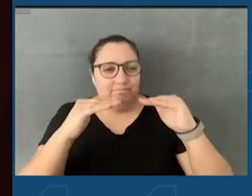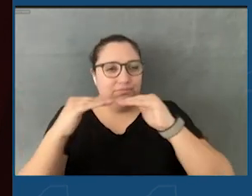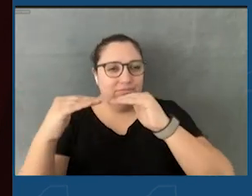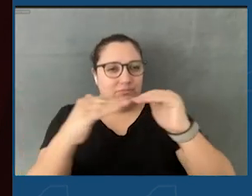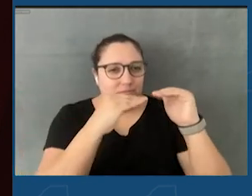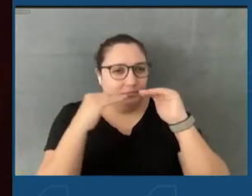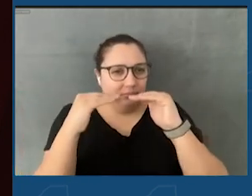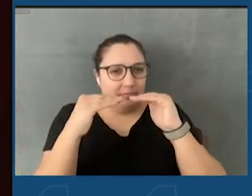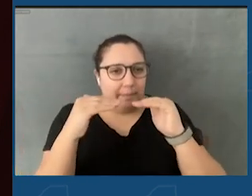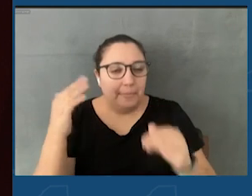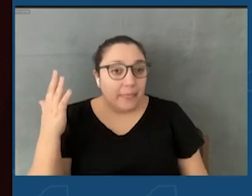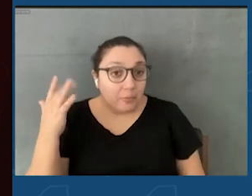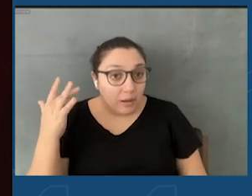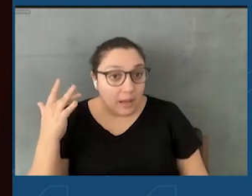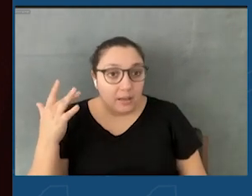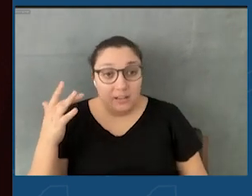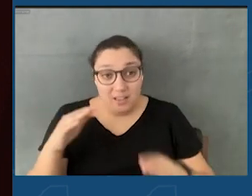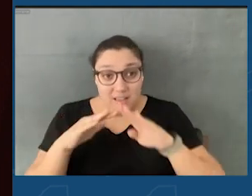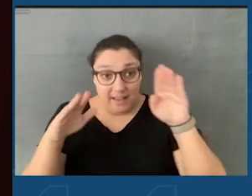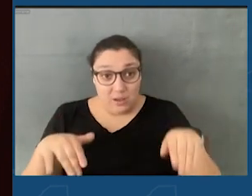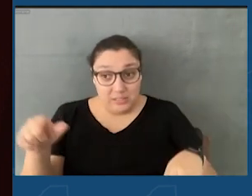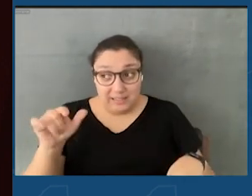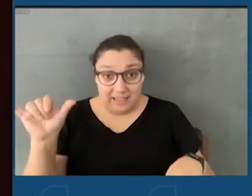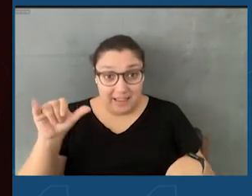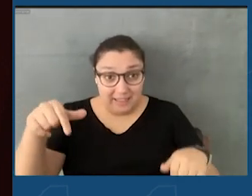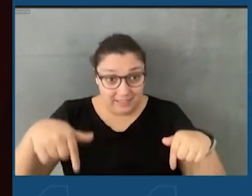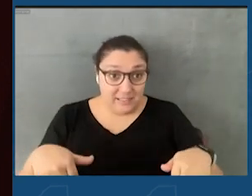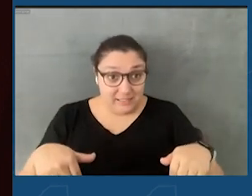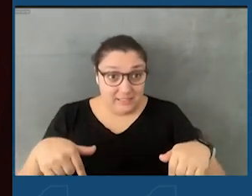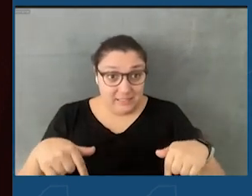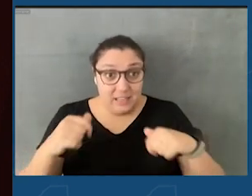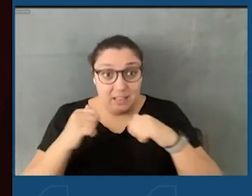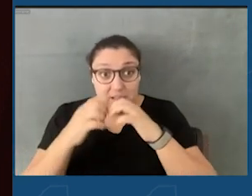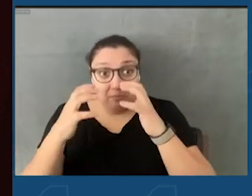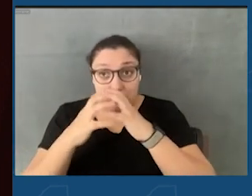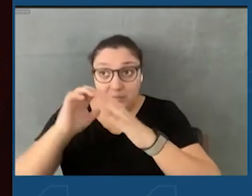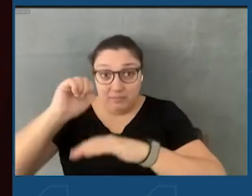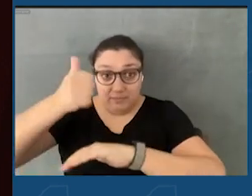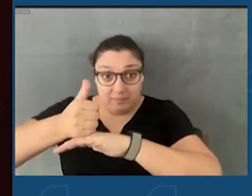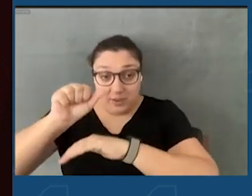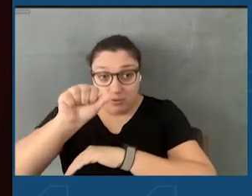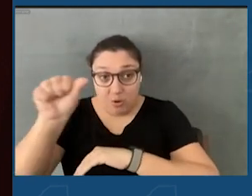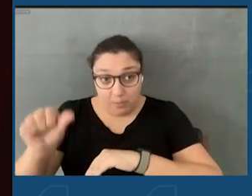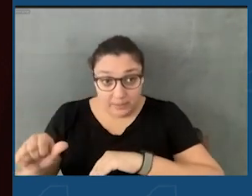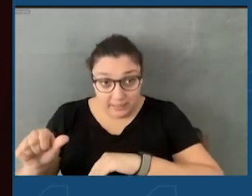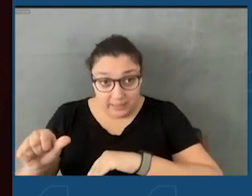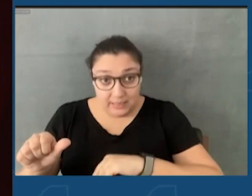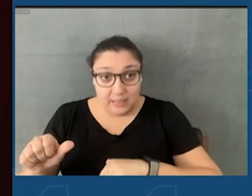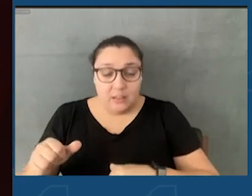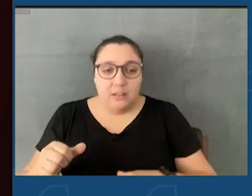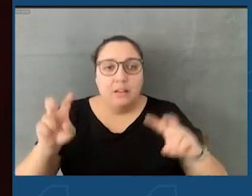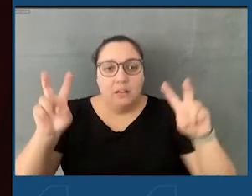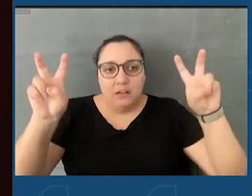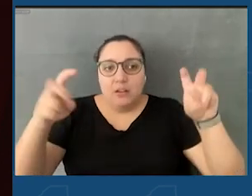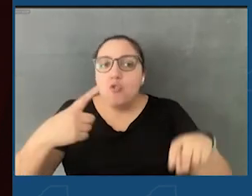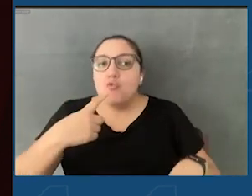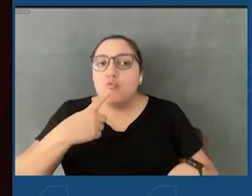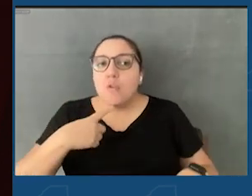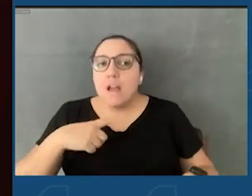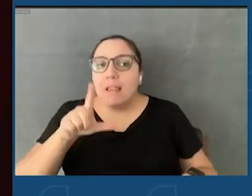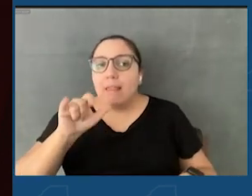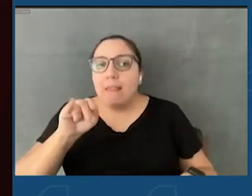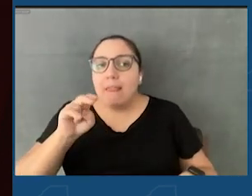place to live. And so when we put our heads together and are able to reimagine these spaces, we can be really